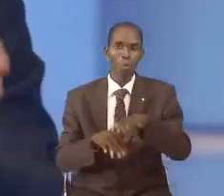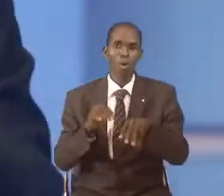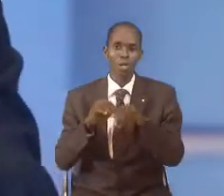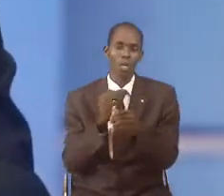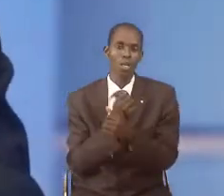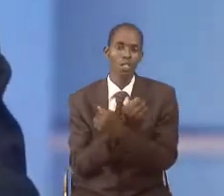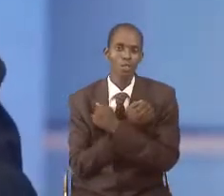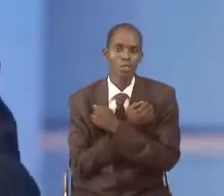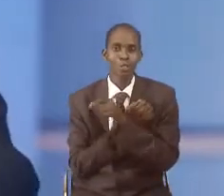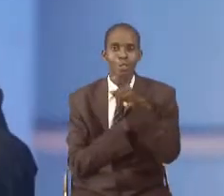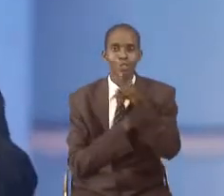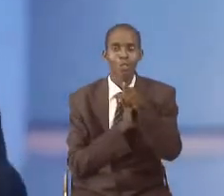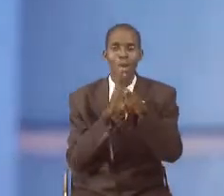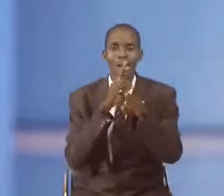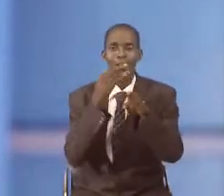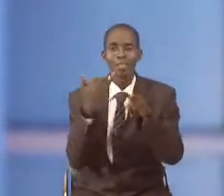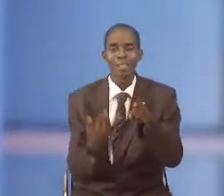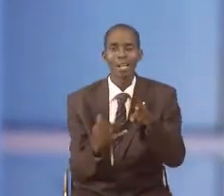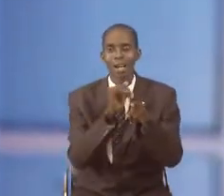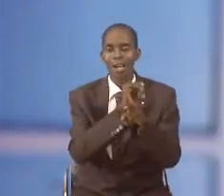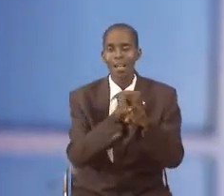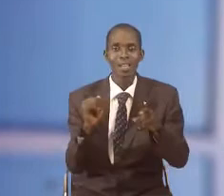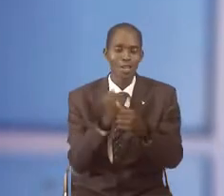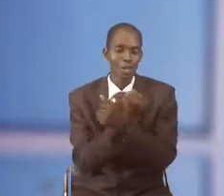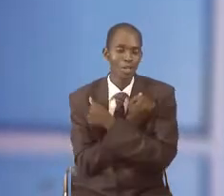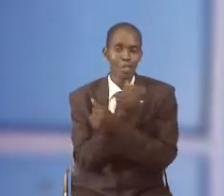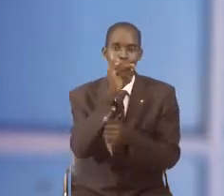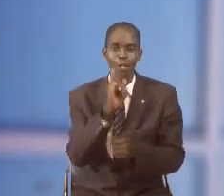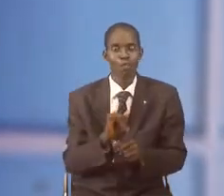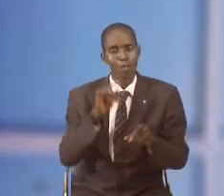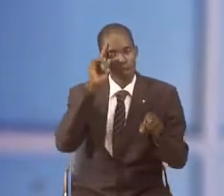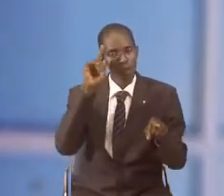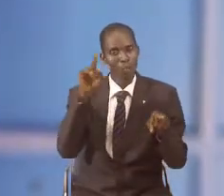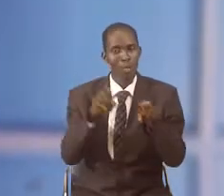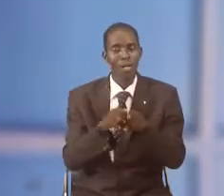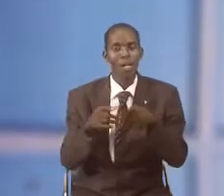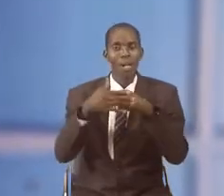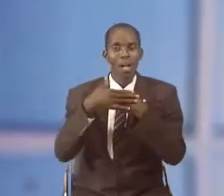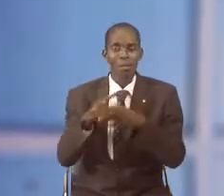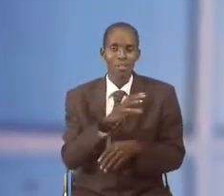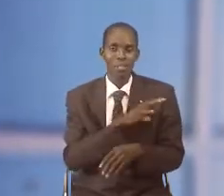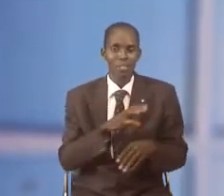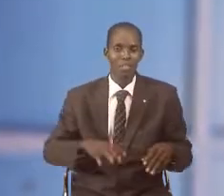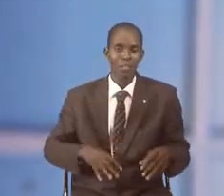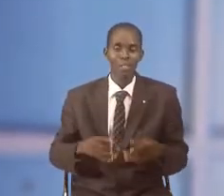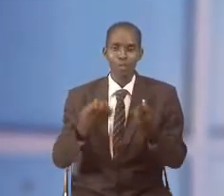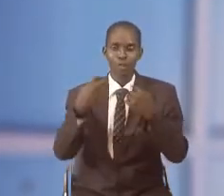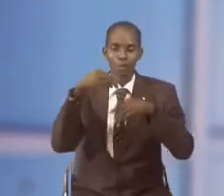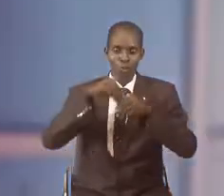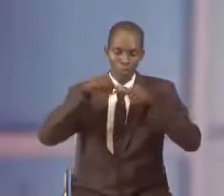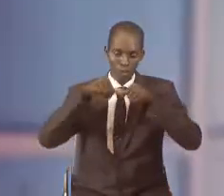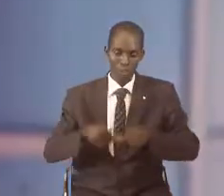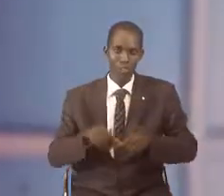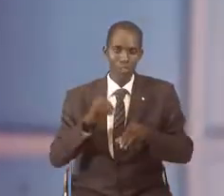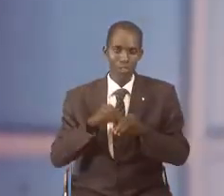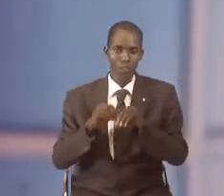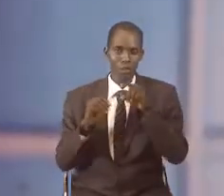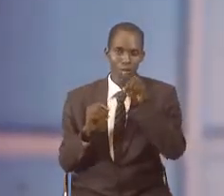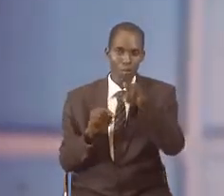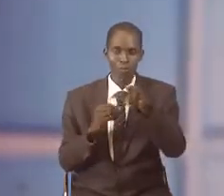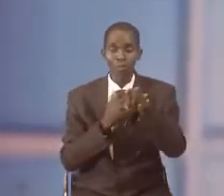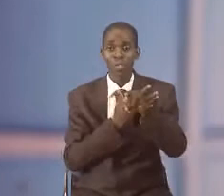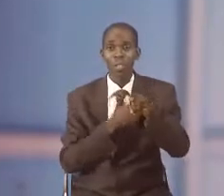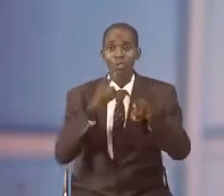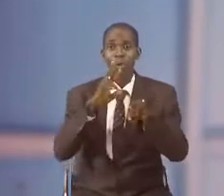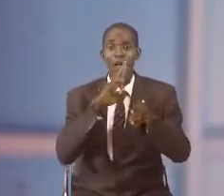too, I will walk in love. You are now a lovely brother after Christ comes